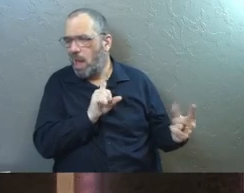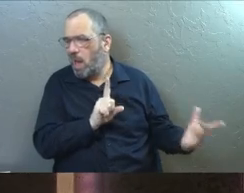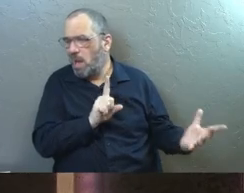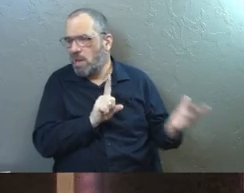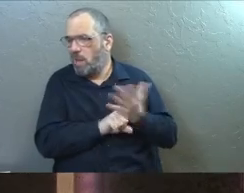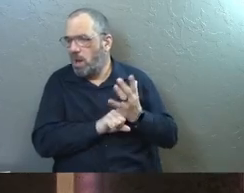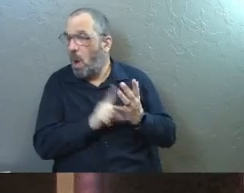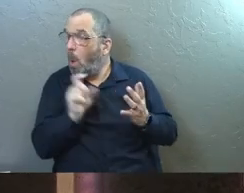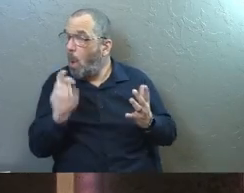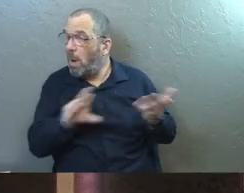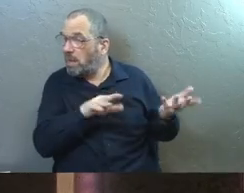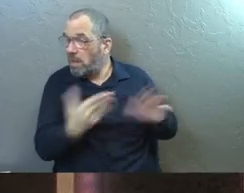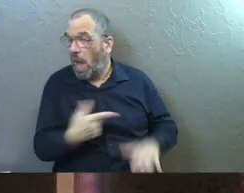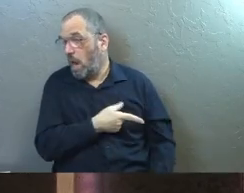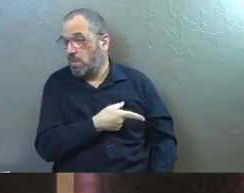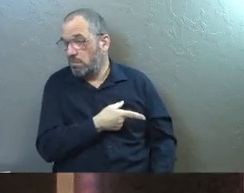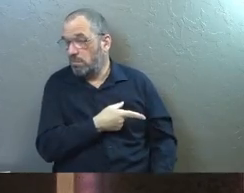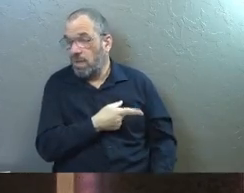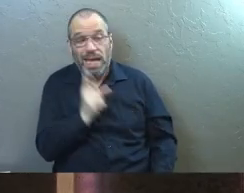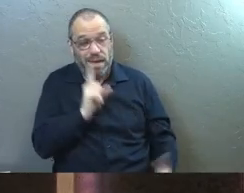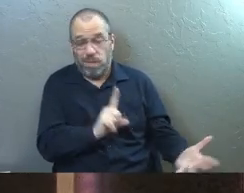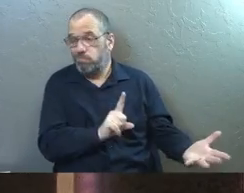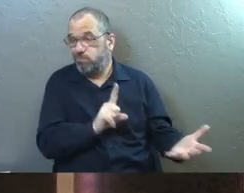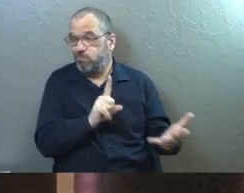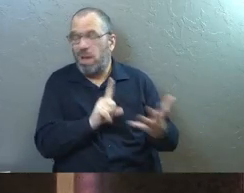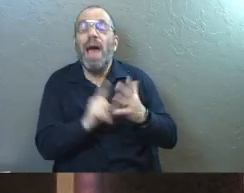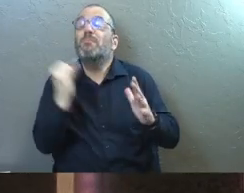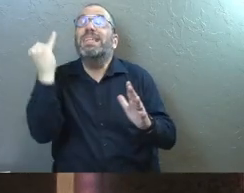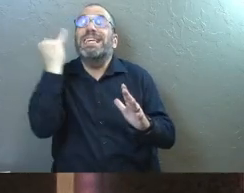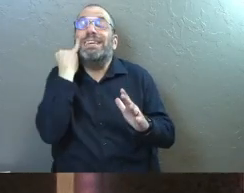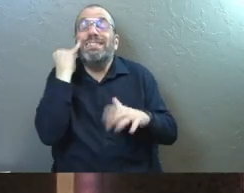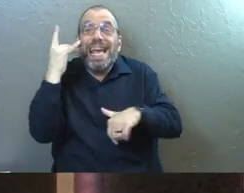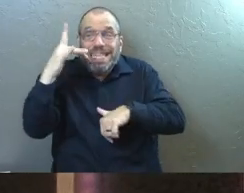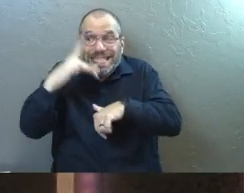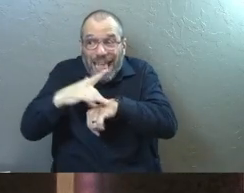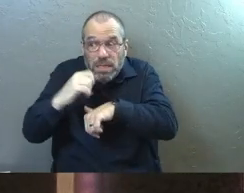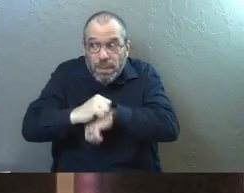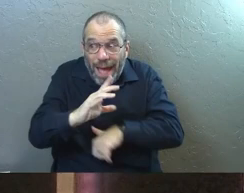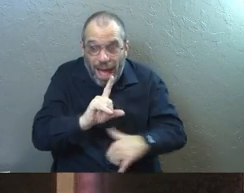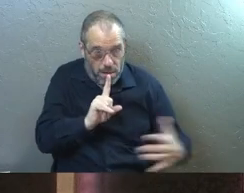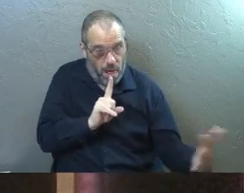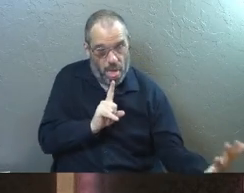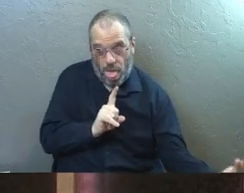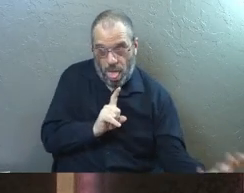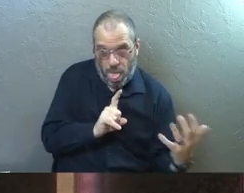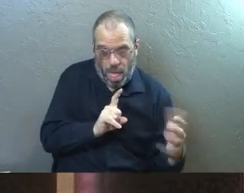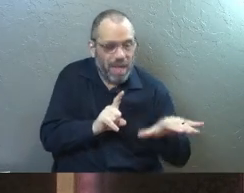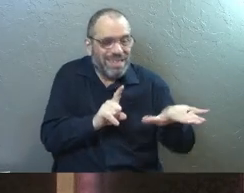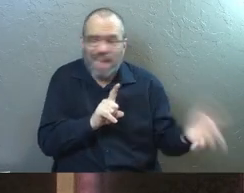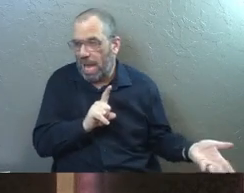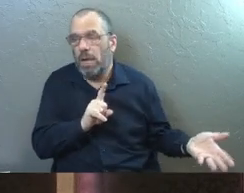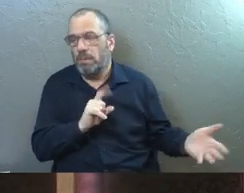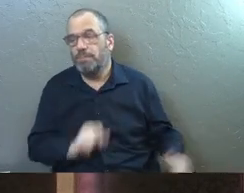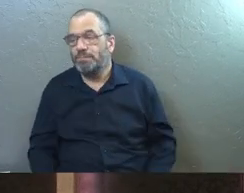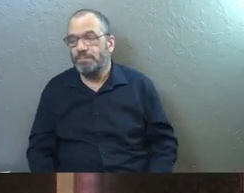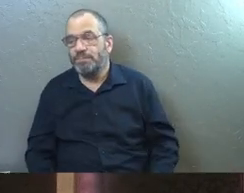because they'll die. If they come near it, if they even touch the mountain where I am, they'll